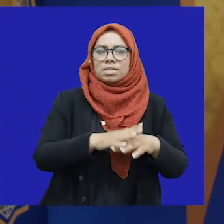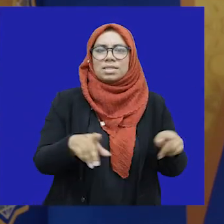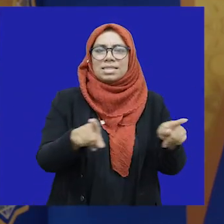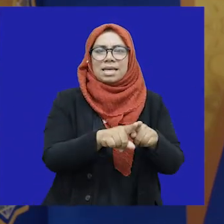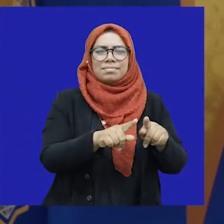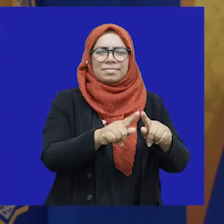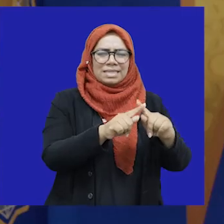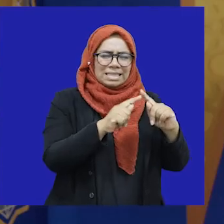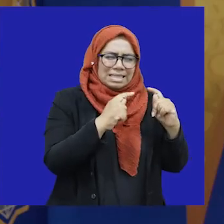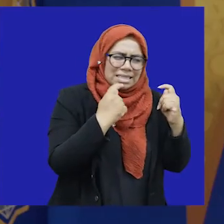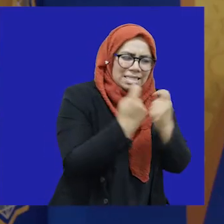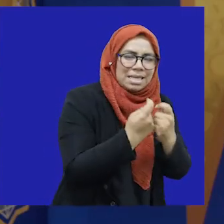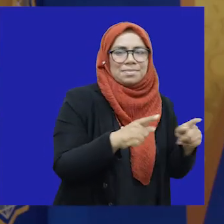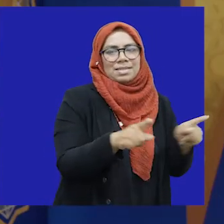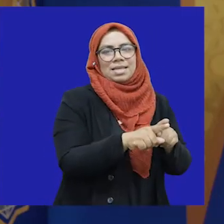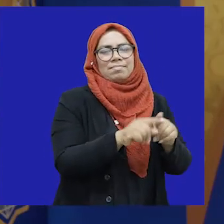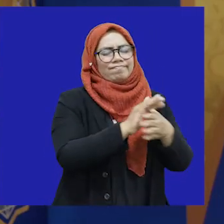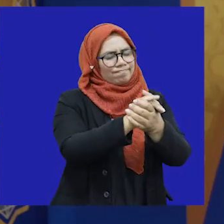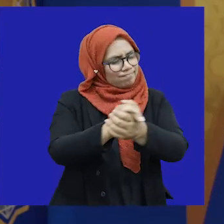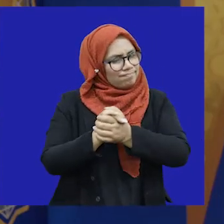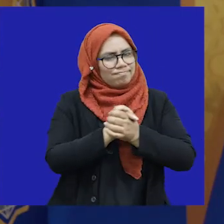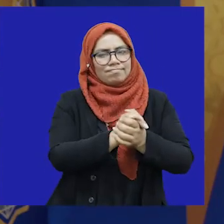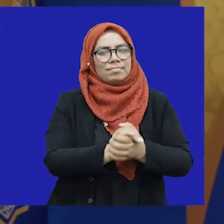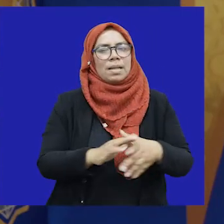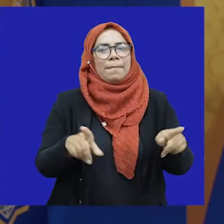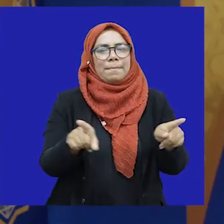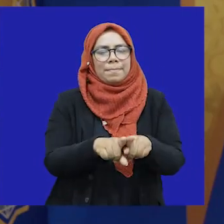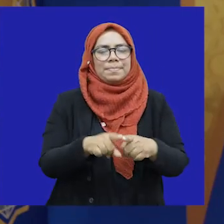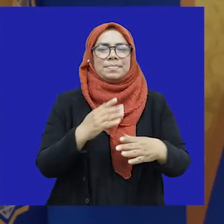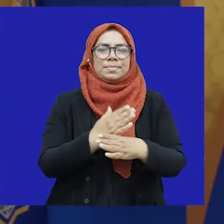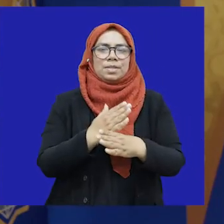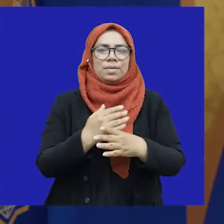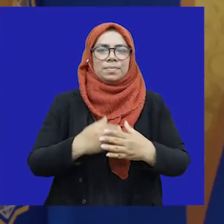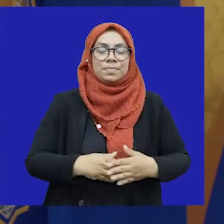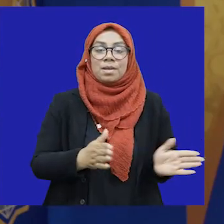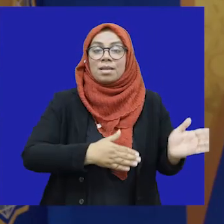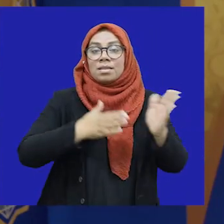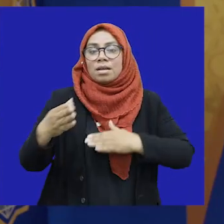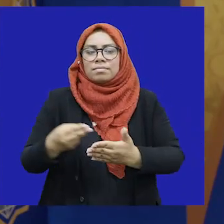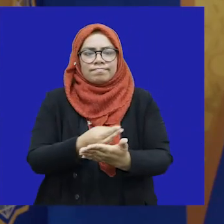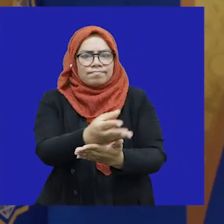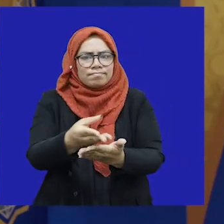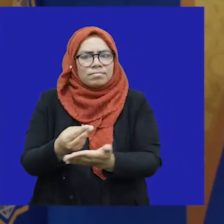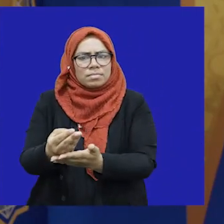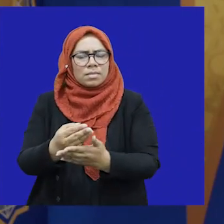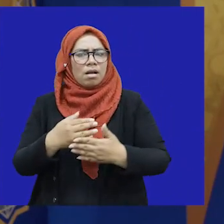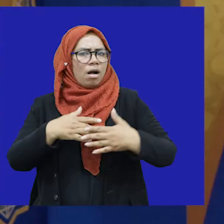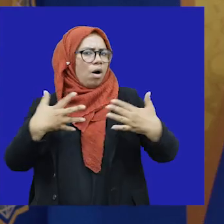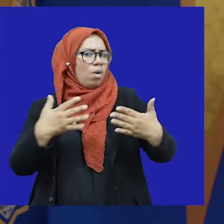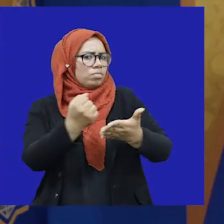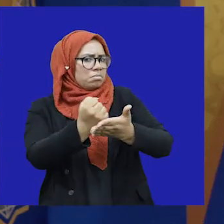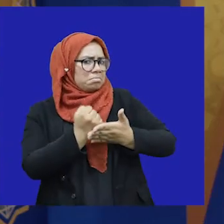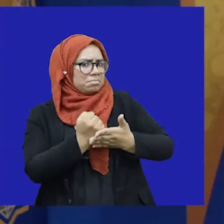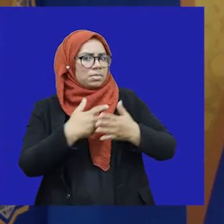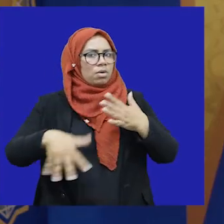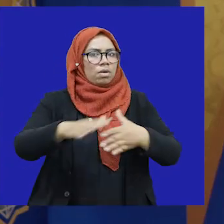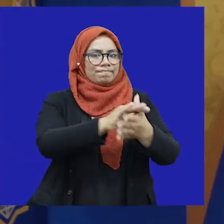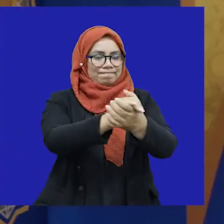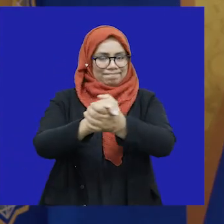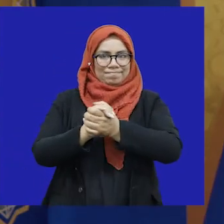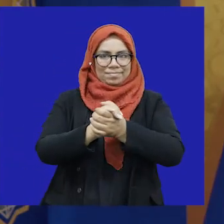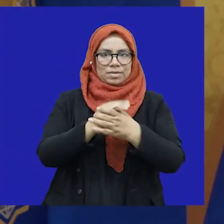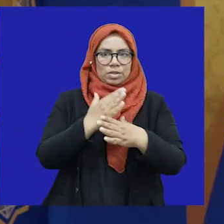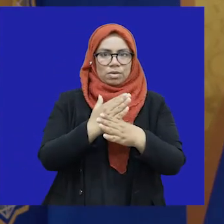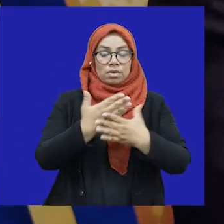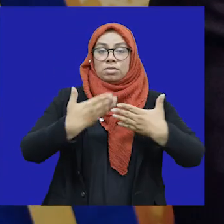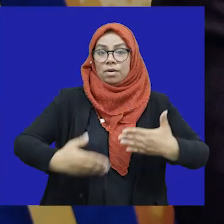conflicting parties, they may be given zakat regarding of their financial status as a reward for their efforts in